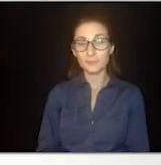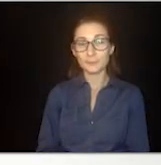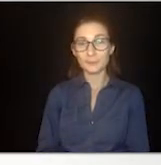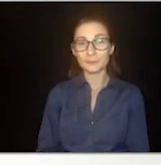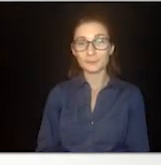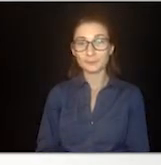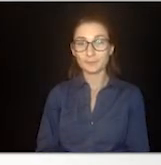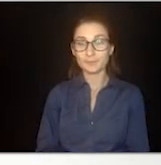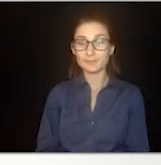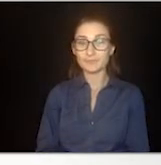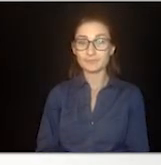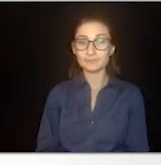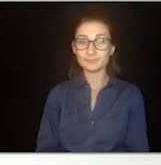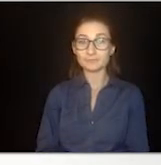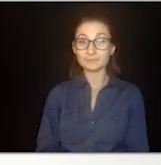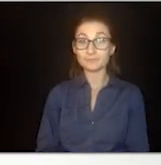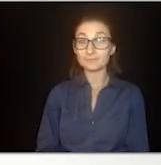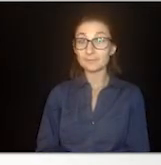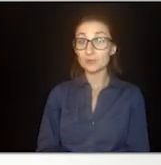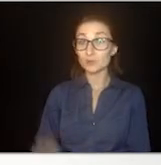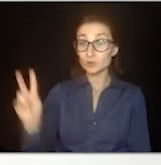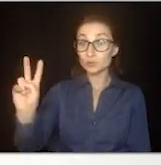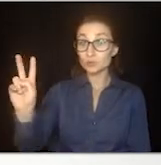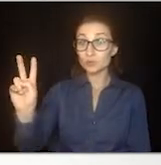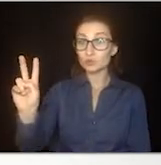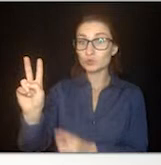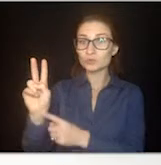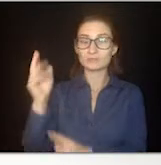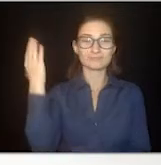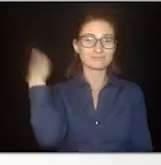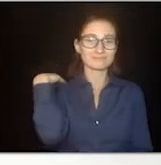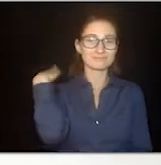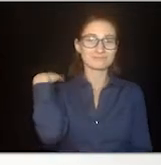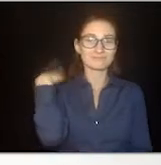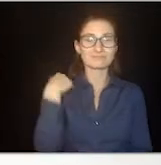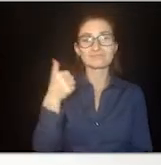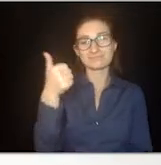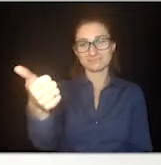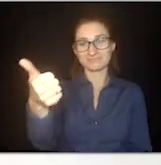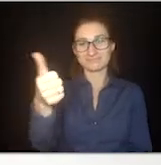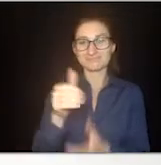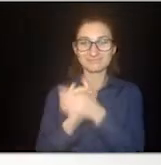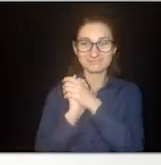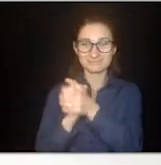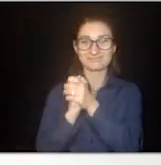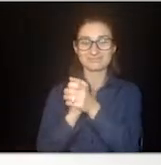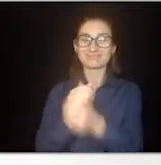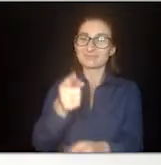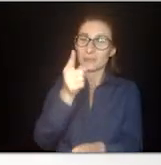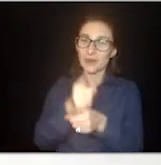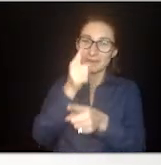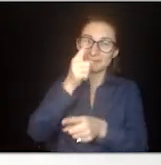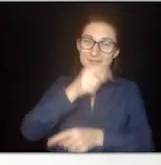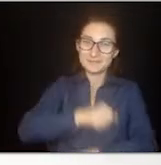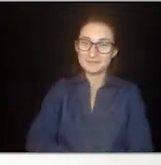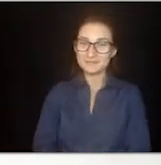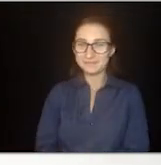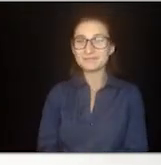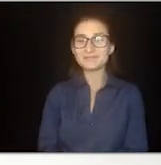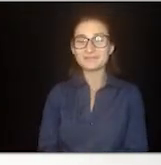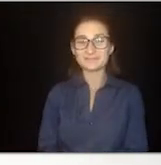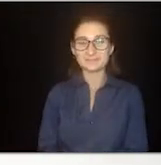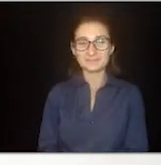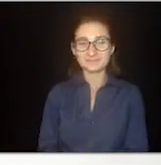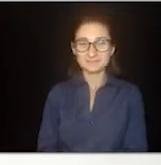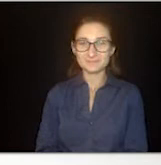Sensory motor learners. If you're holding up a 2, pat yourself on the back. You are